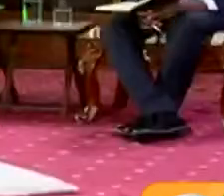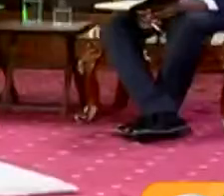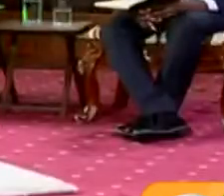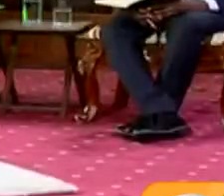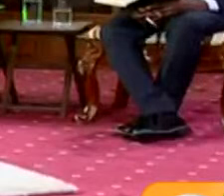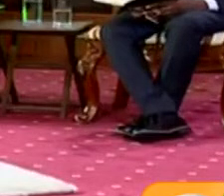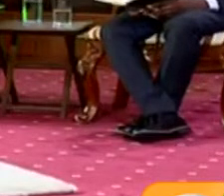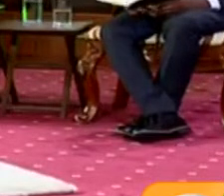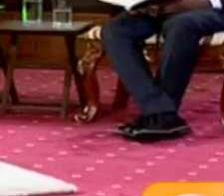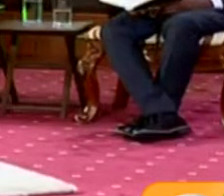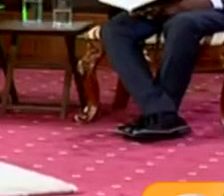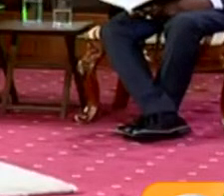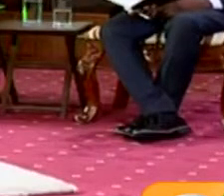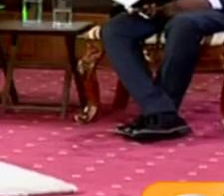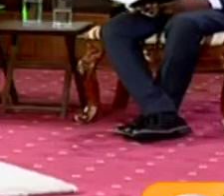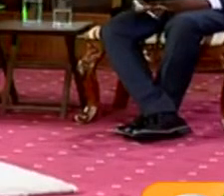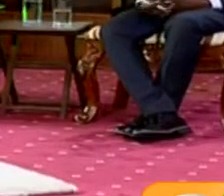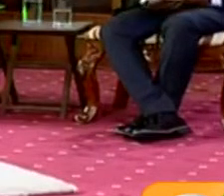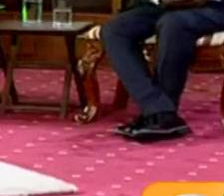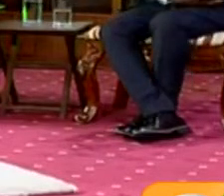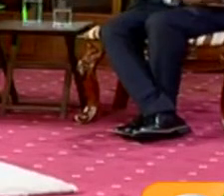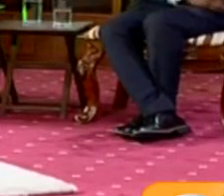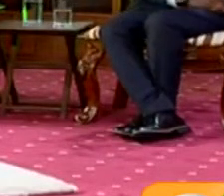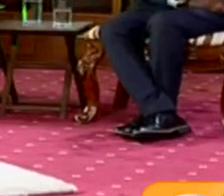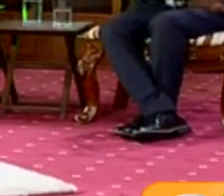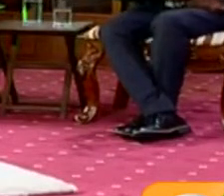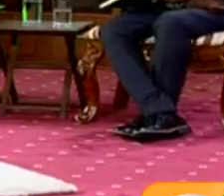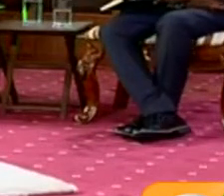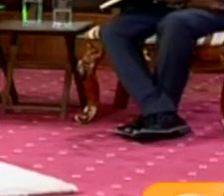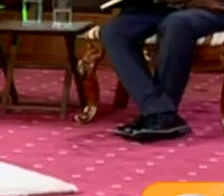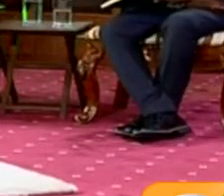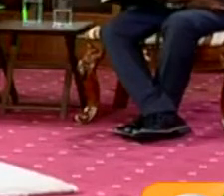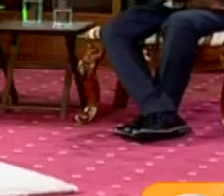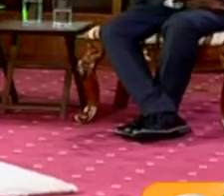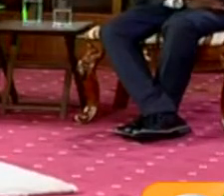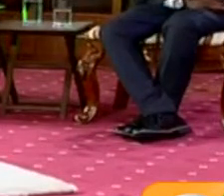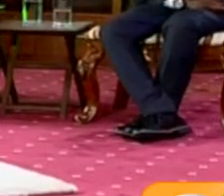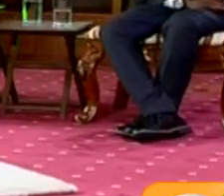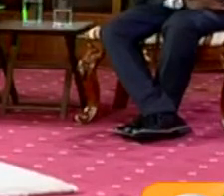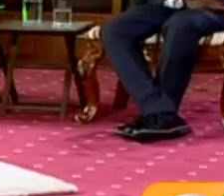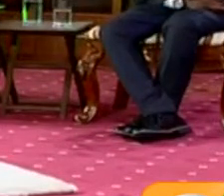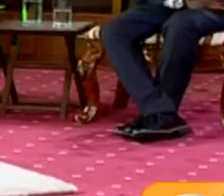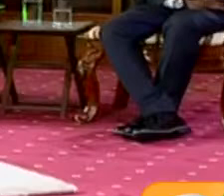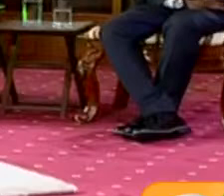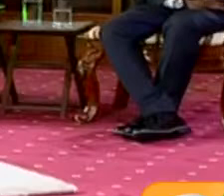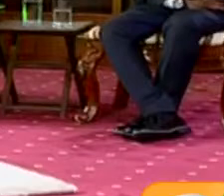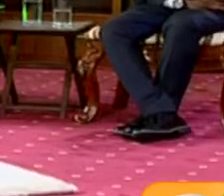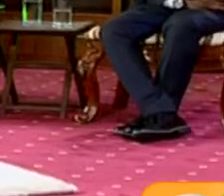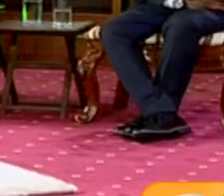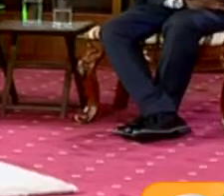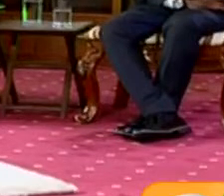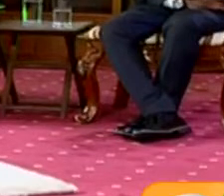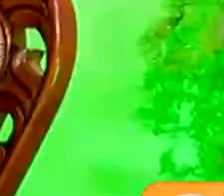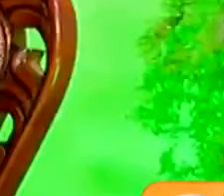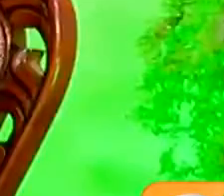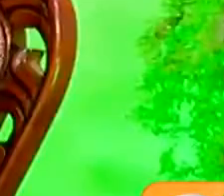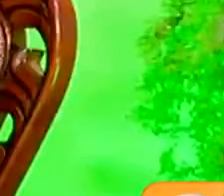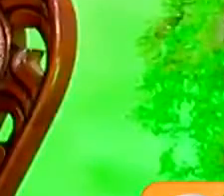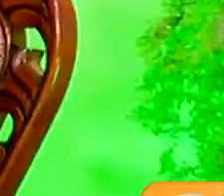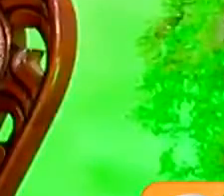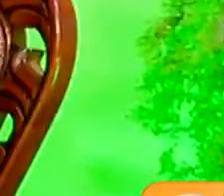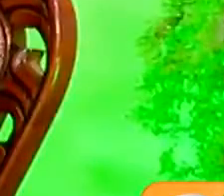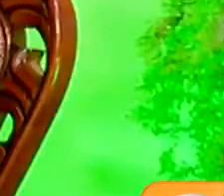talking about the transition to junior secondary school. And it has been marred by parents complaining about congestion in